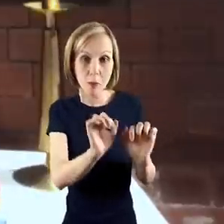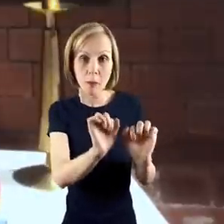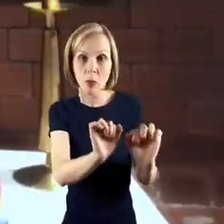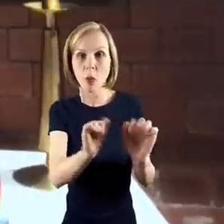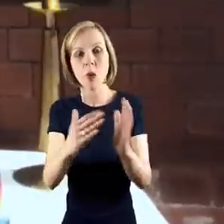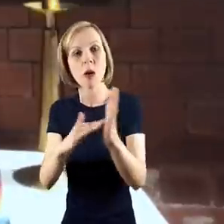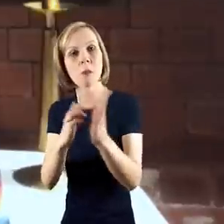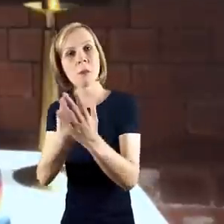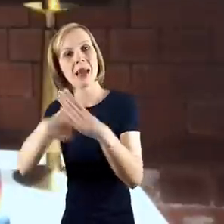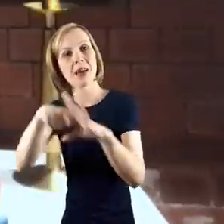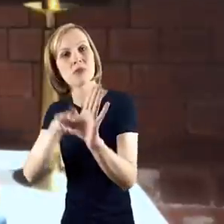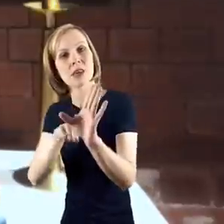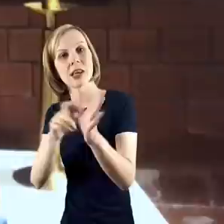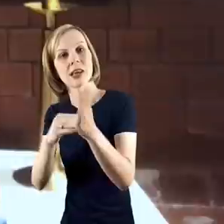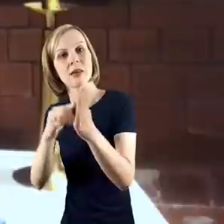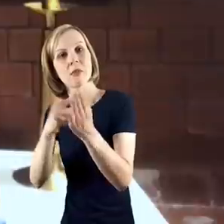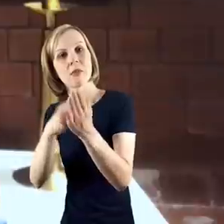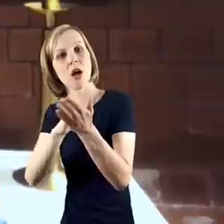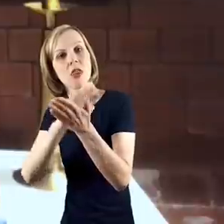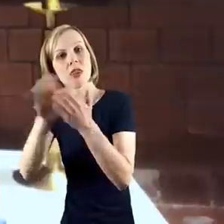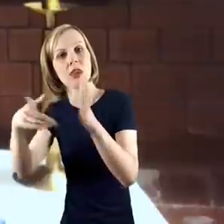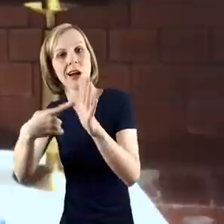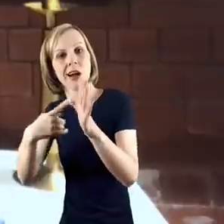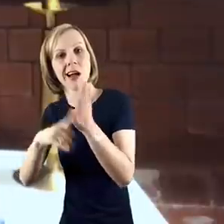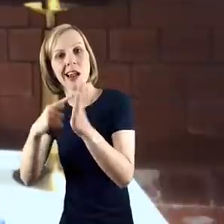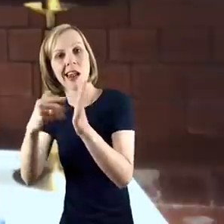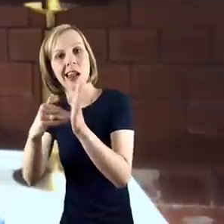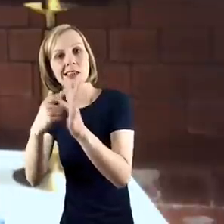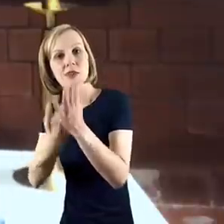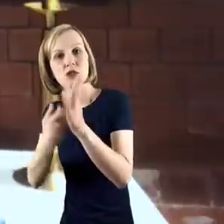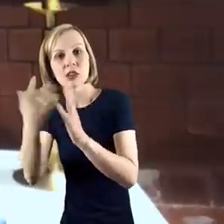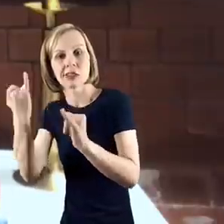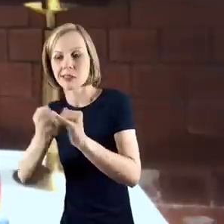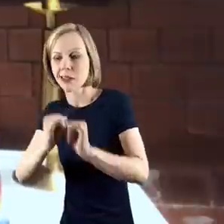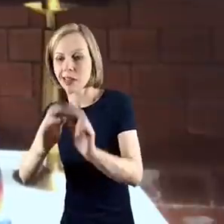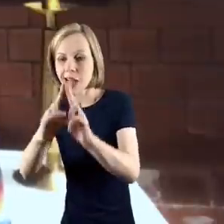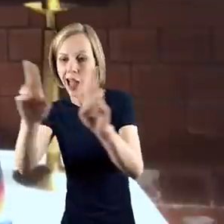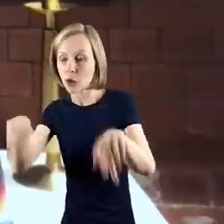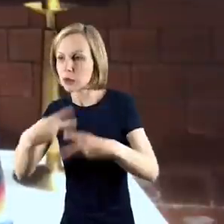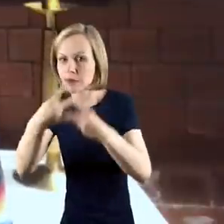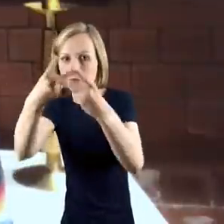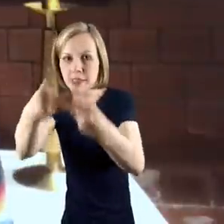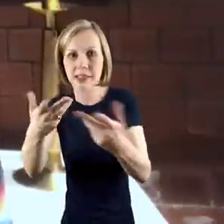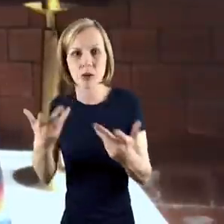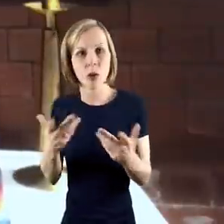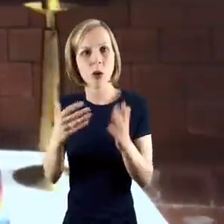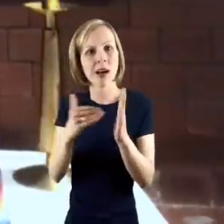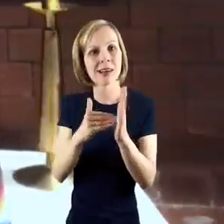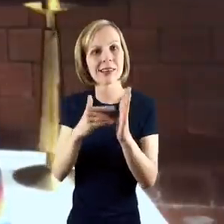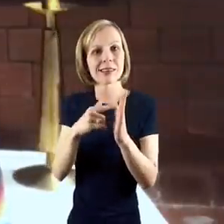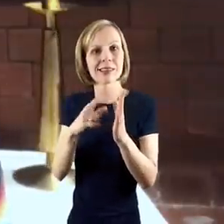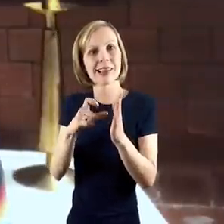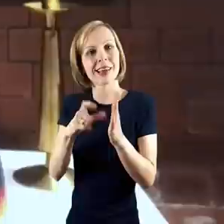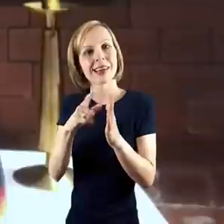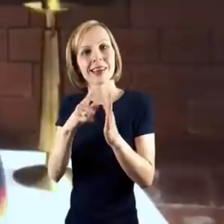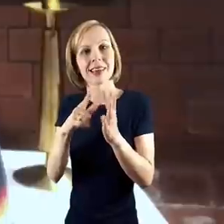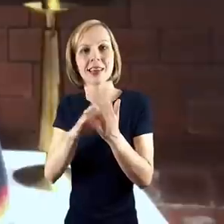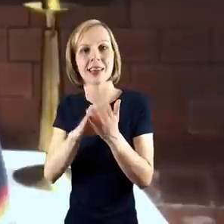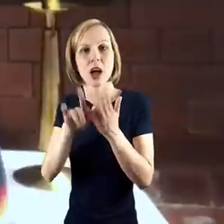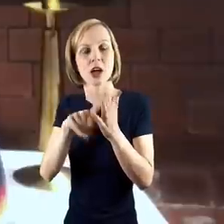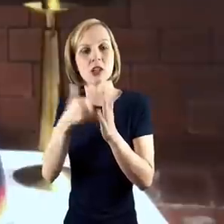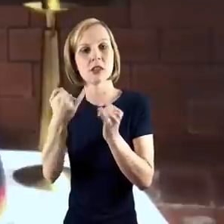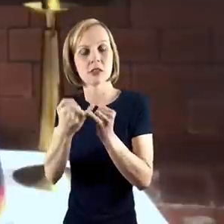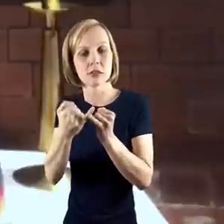Lazarus, whether it's Zacchaeus, the tax collector, or whether it is people of another nation,